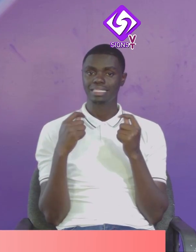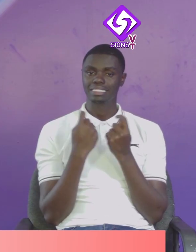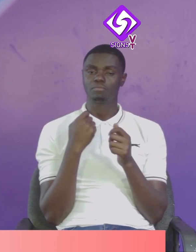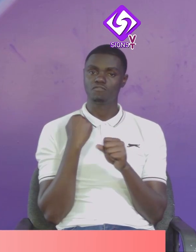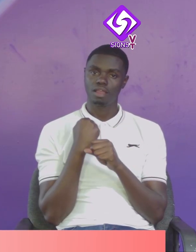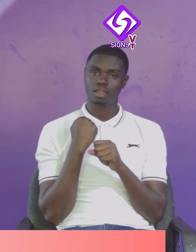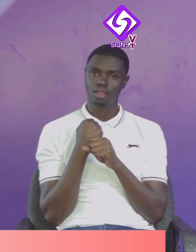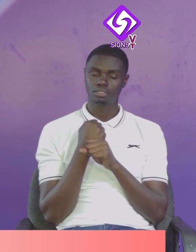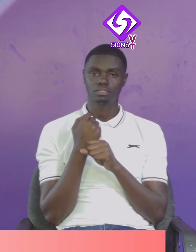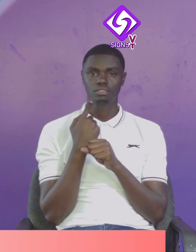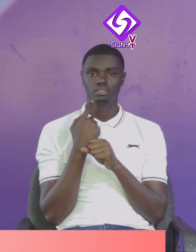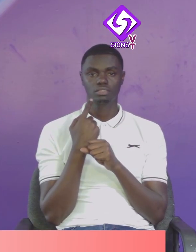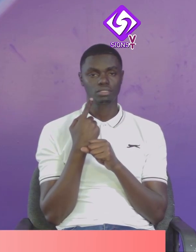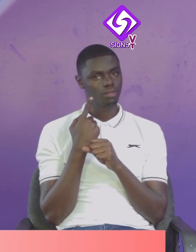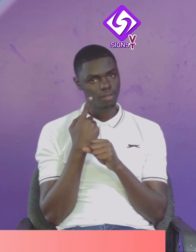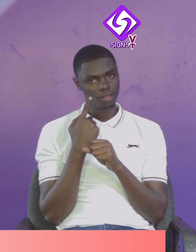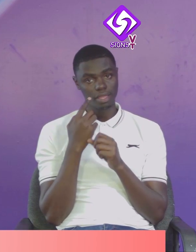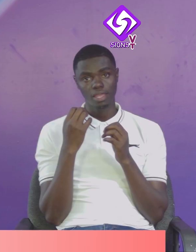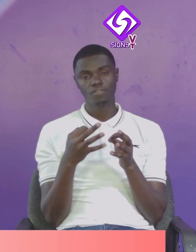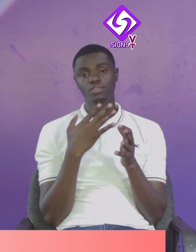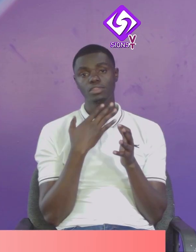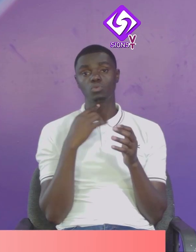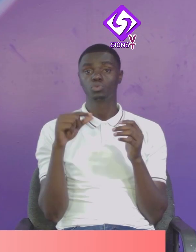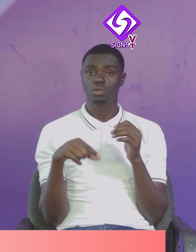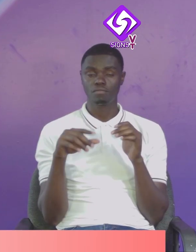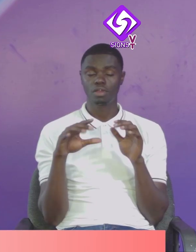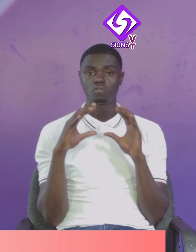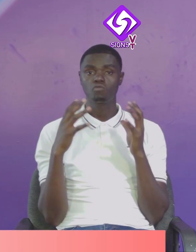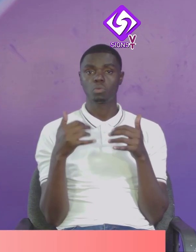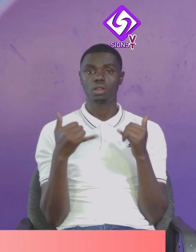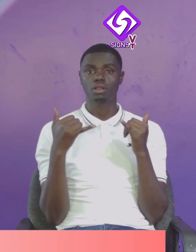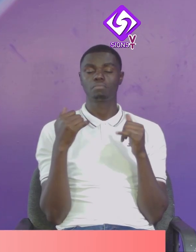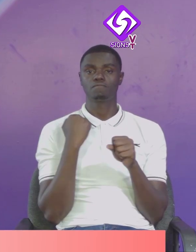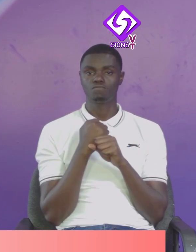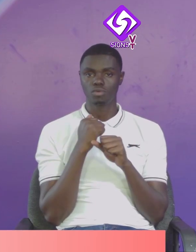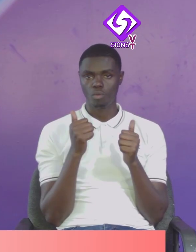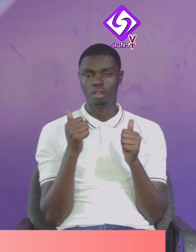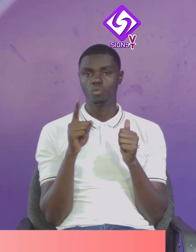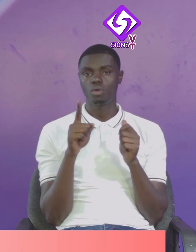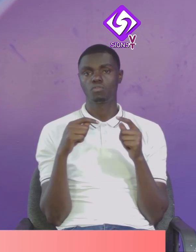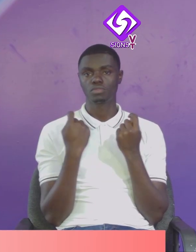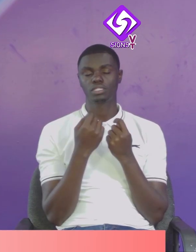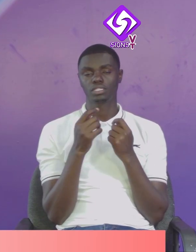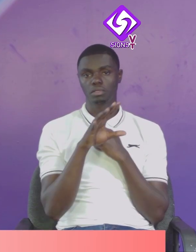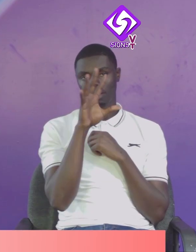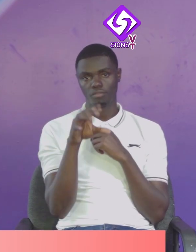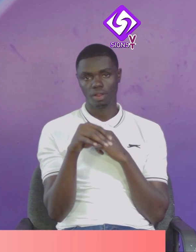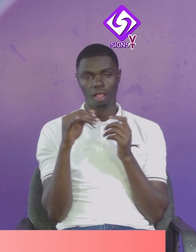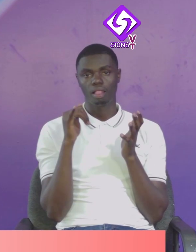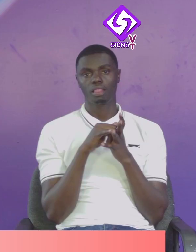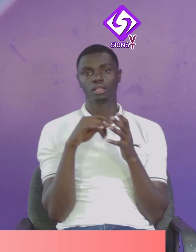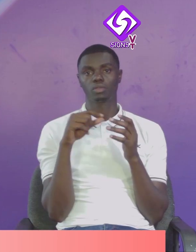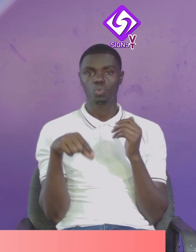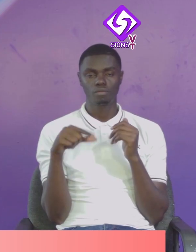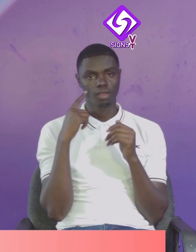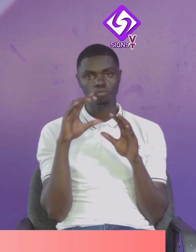for especially if they want to qualify for the World Cup. They are one of the teams in Africa that usually qualifies